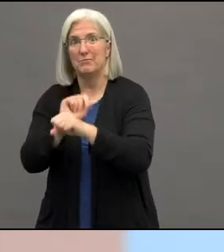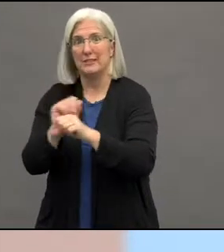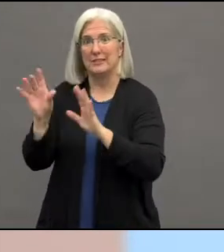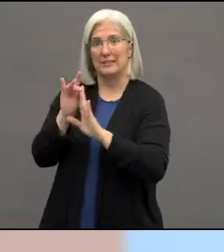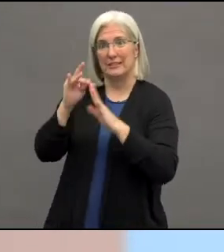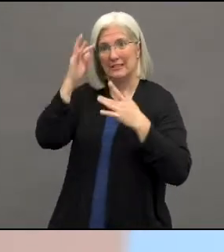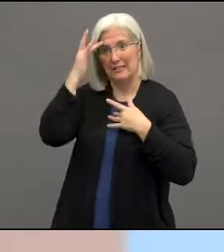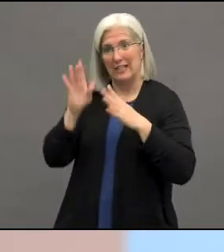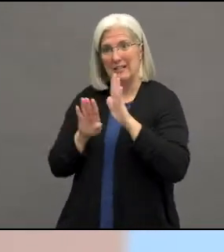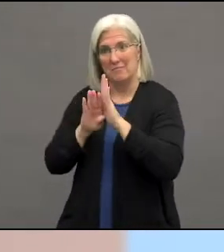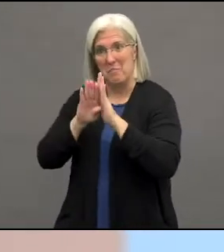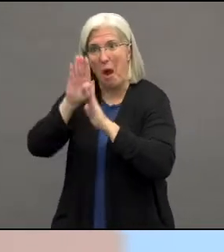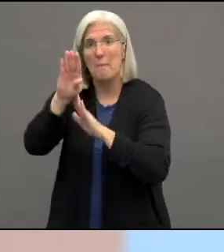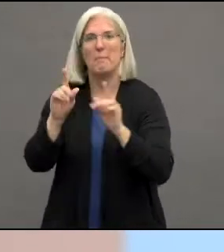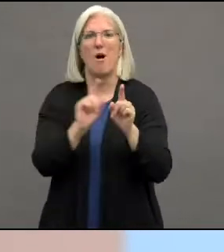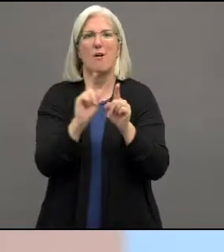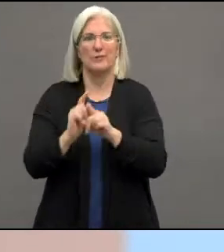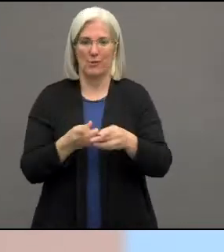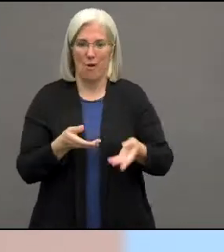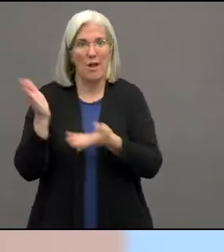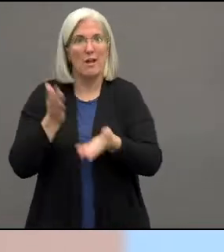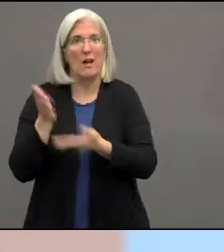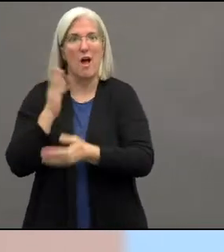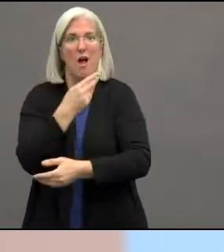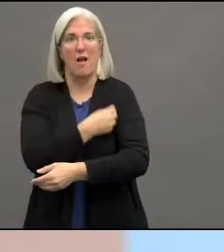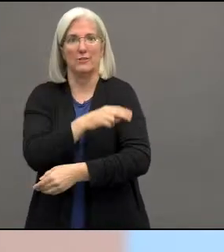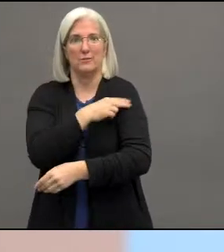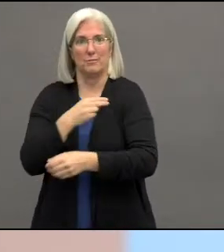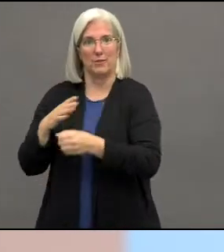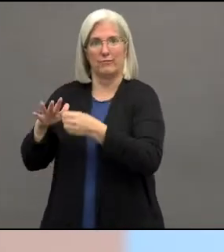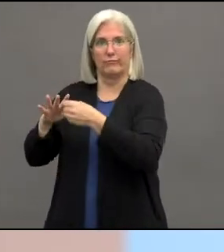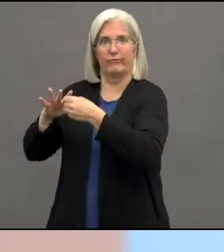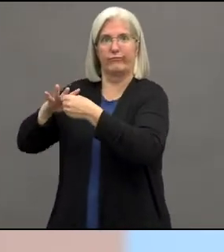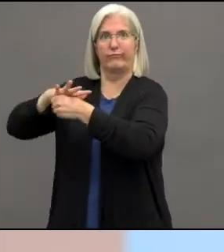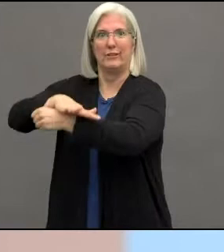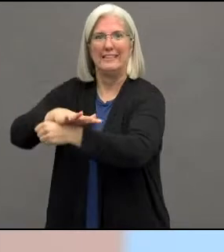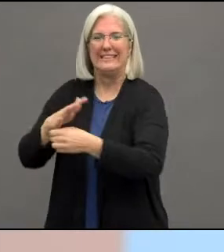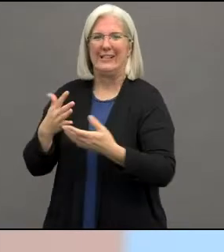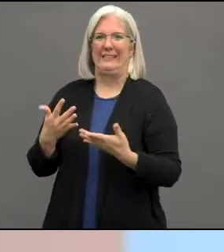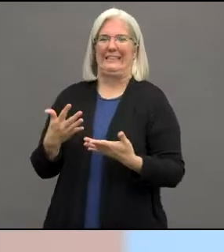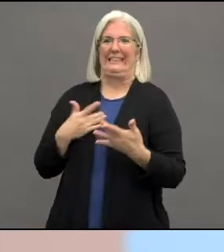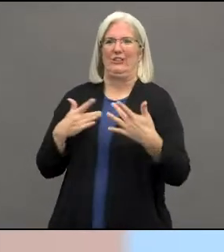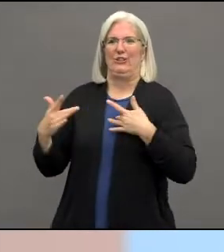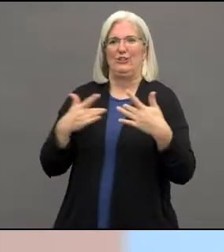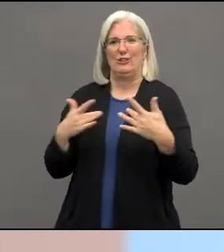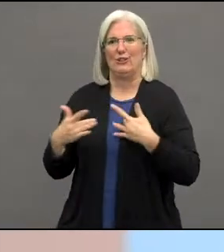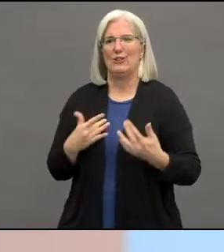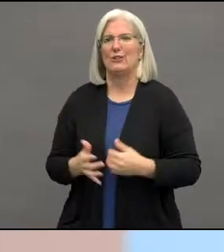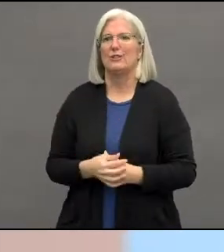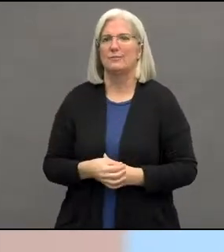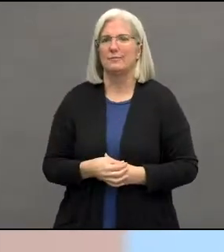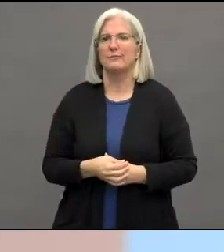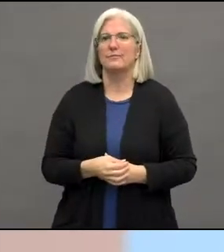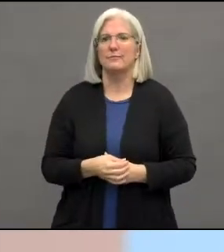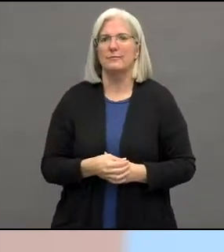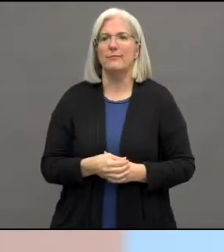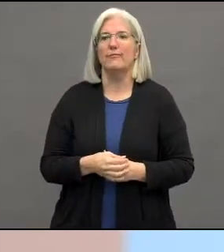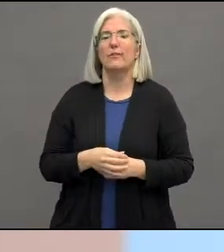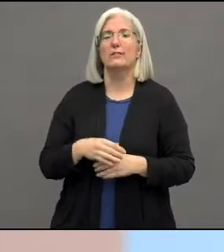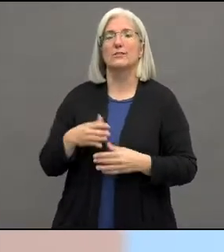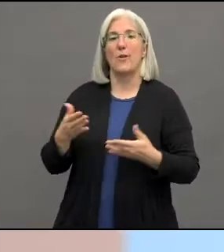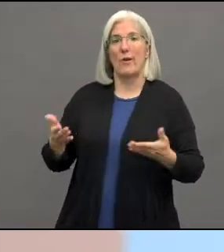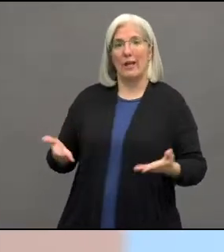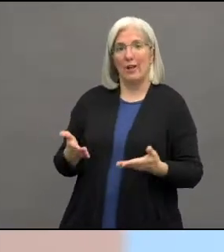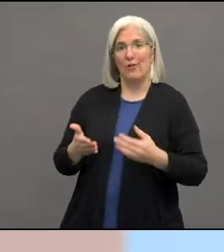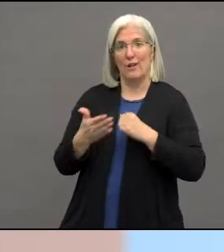hospitalizations. This is now the third wave of COVID-19 here in Santa Clara County, region level, state level, and we're seeing it